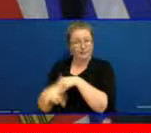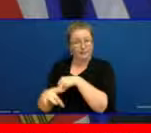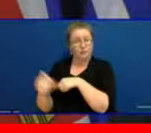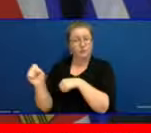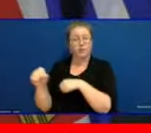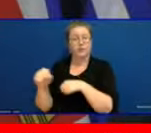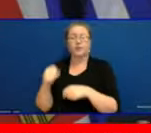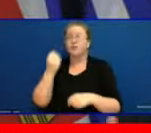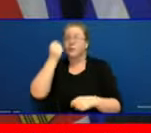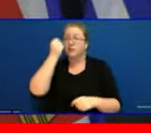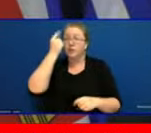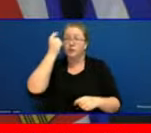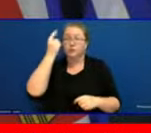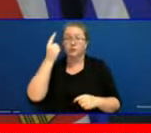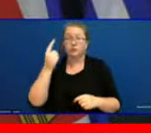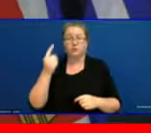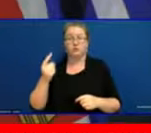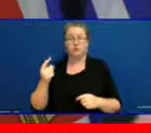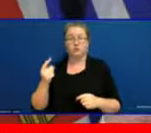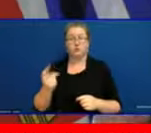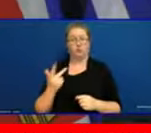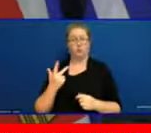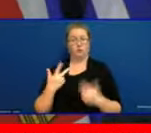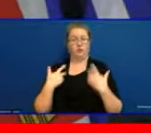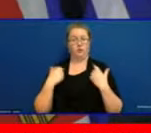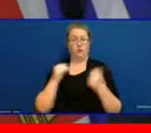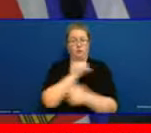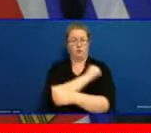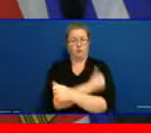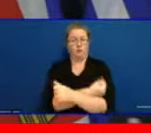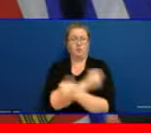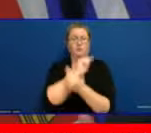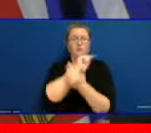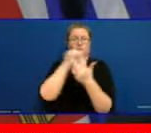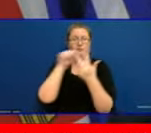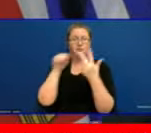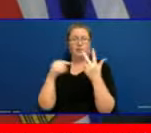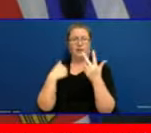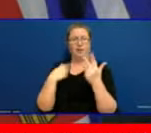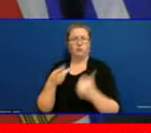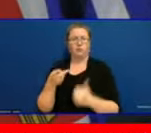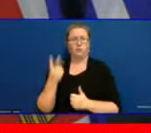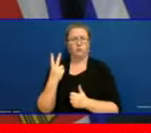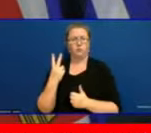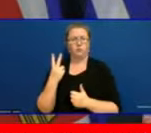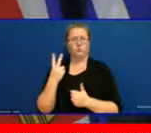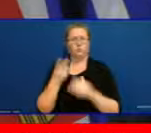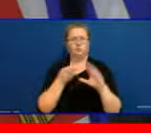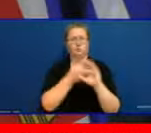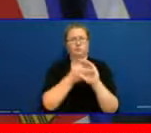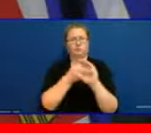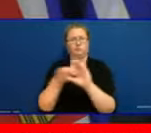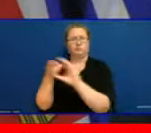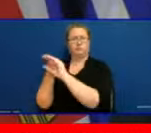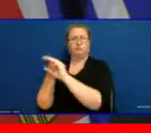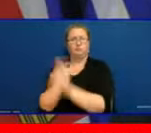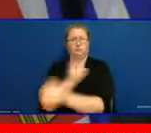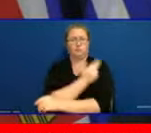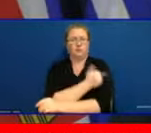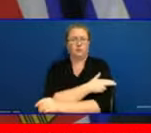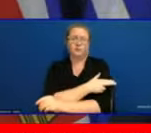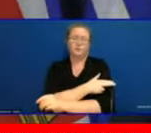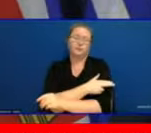are potentially there, but with only 2 COVID-19 cases in the other 3 health authorities, we're not really affected by that in those